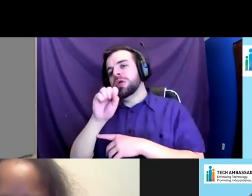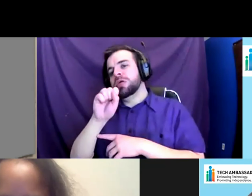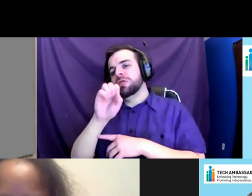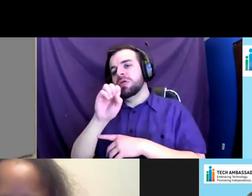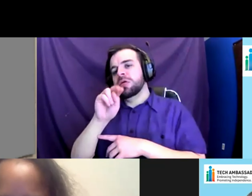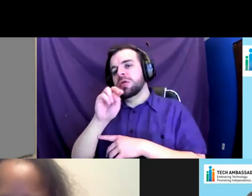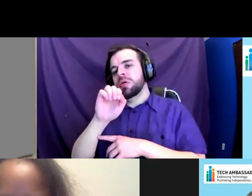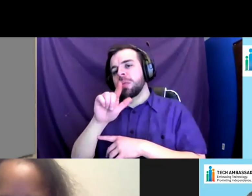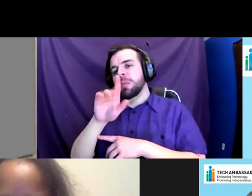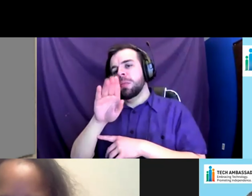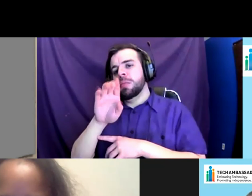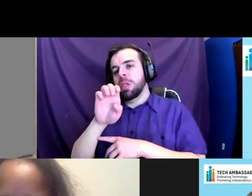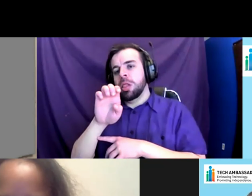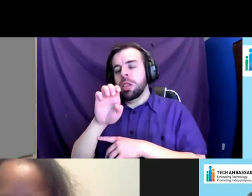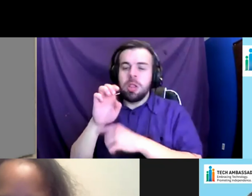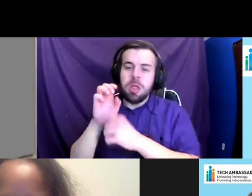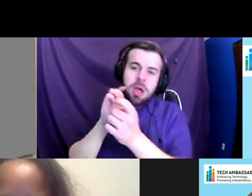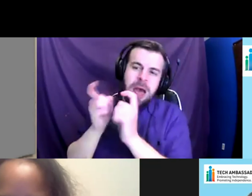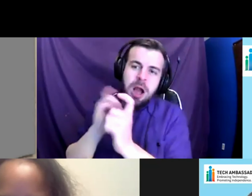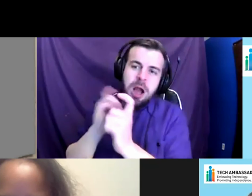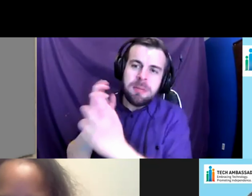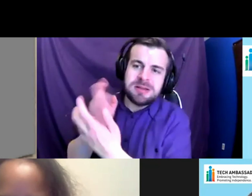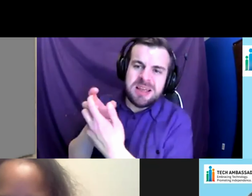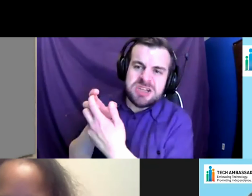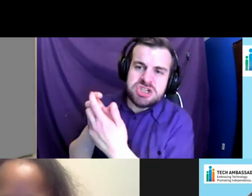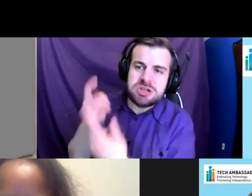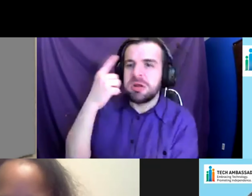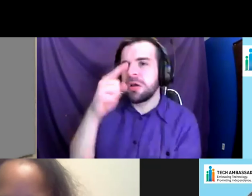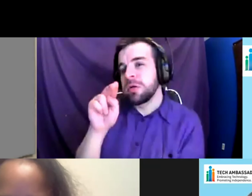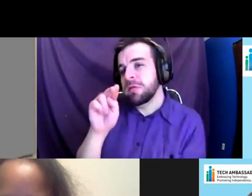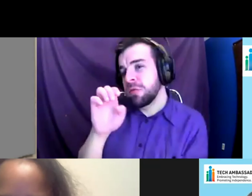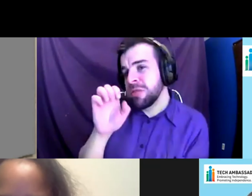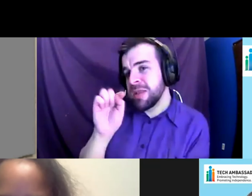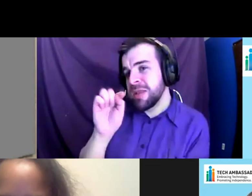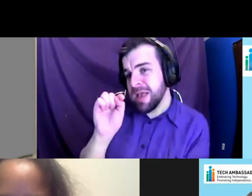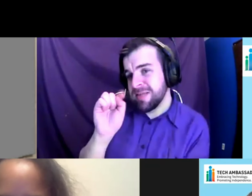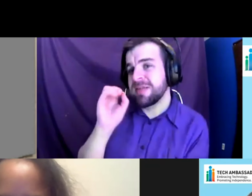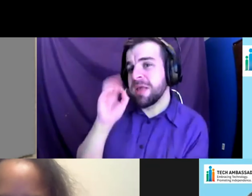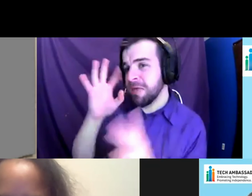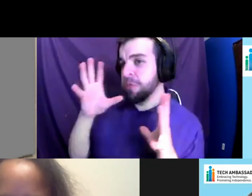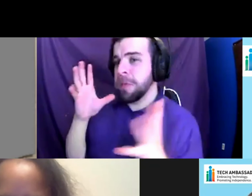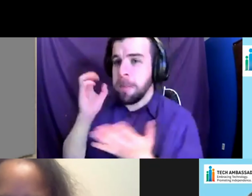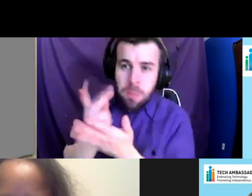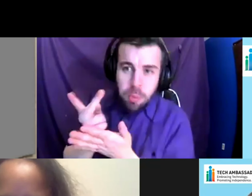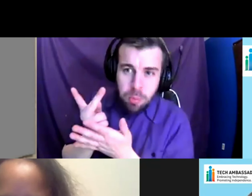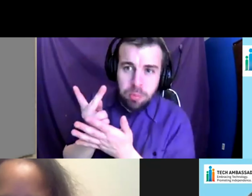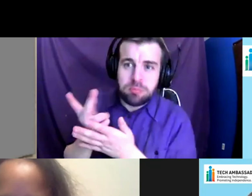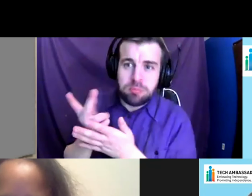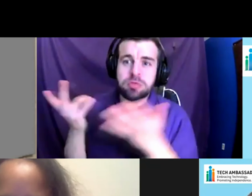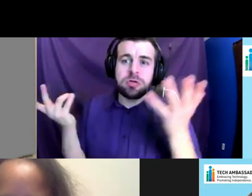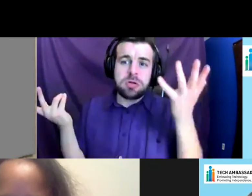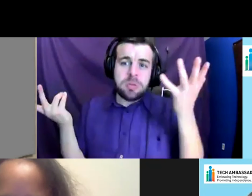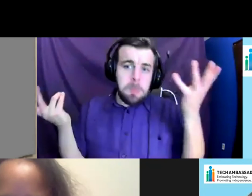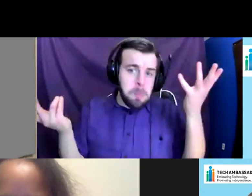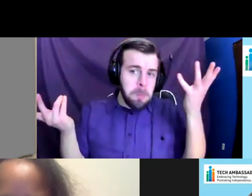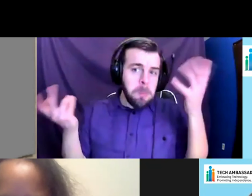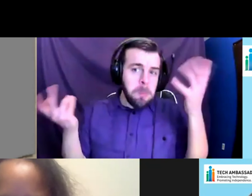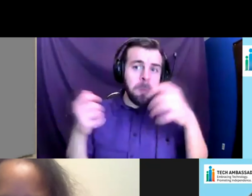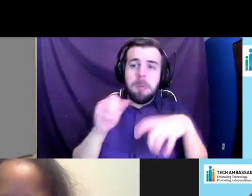Nest thermostat, if that could be something that they could maybe put